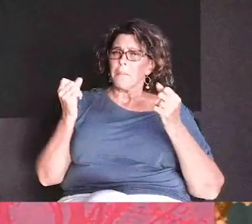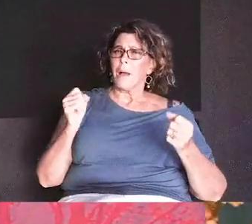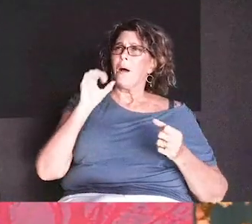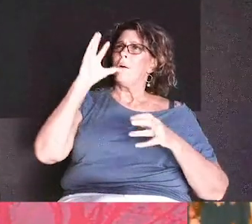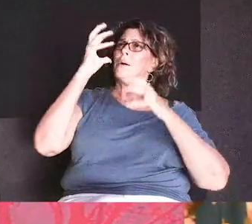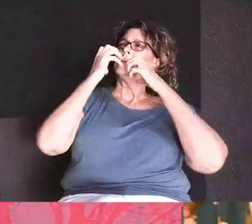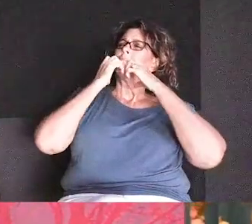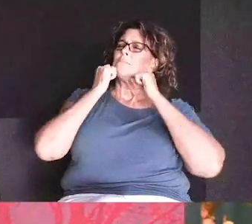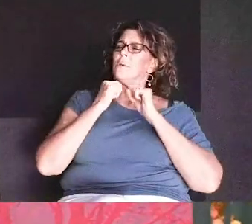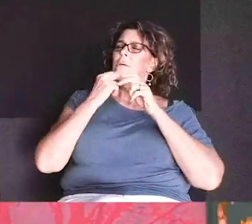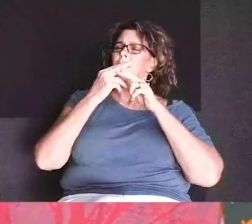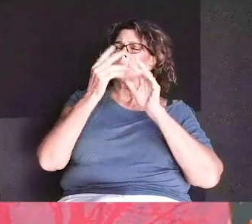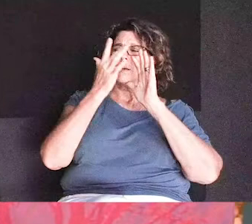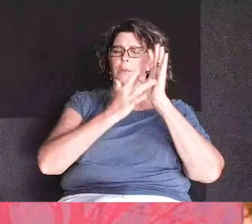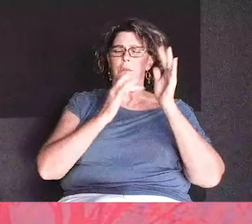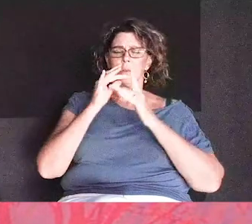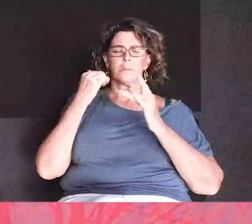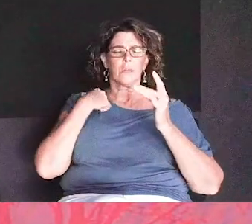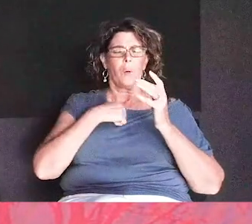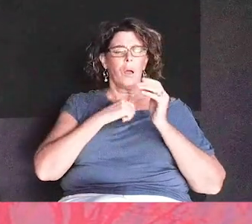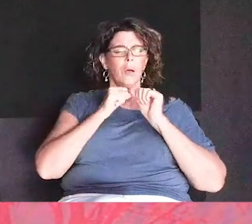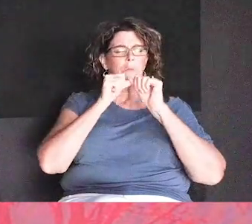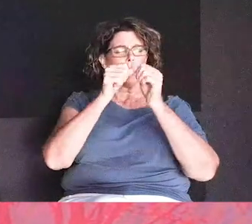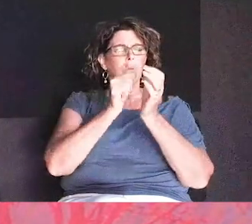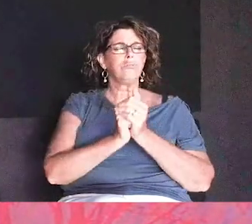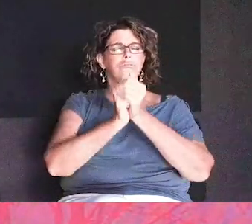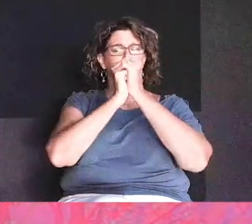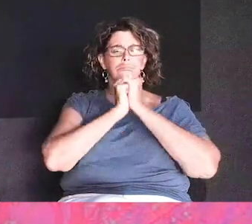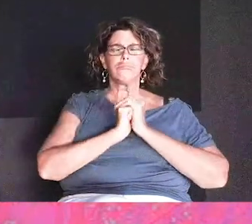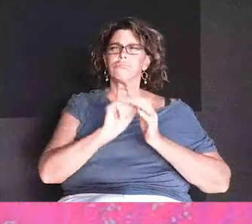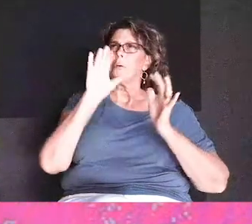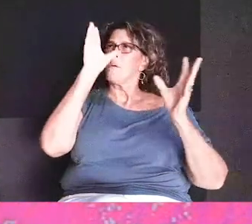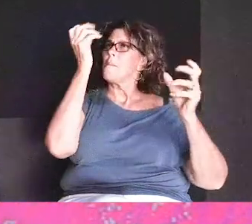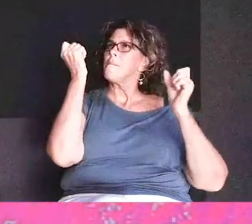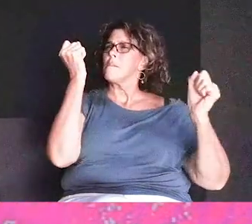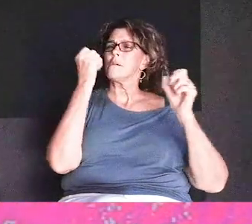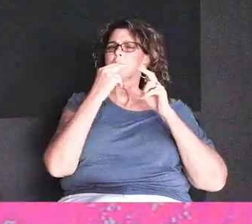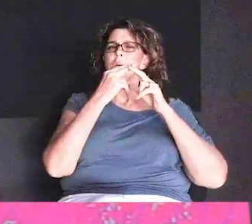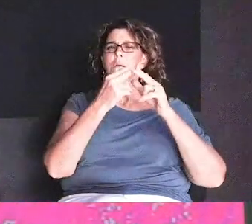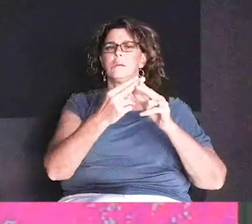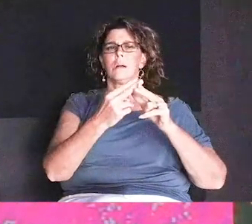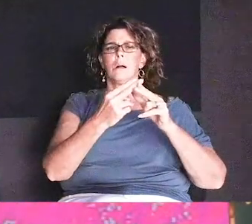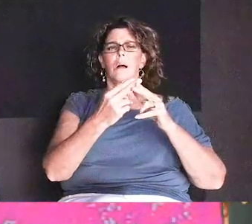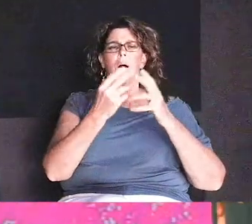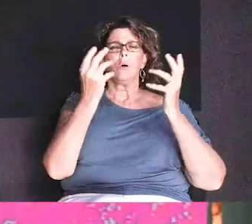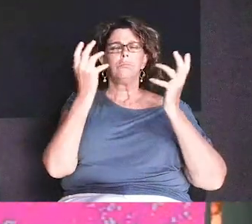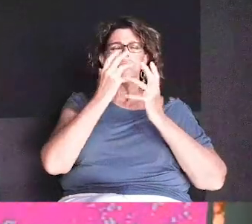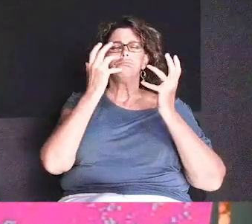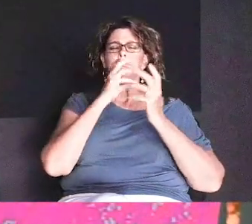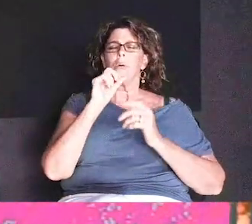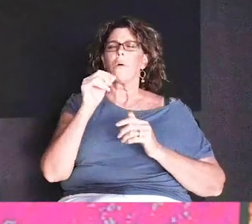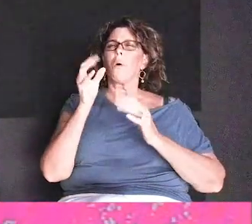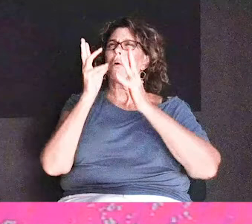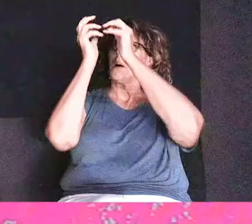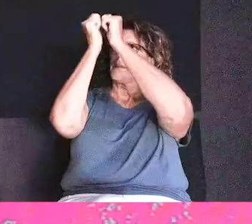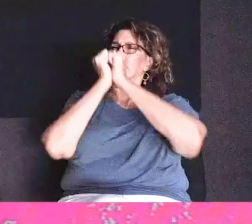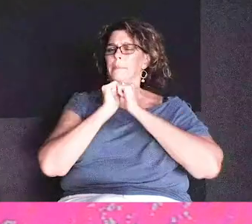Precious name of Jesus, and we are worshiping for that strong and powerful name this morning. Oh, praise the name.